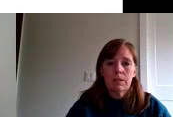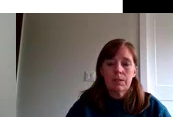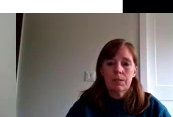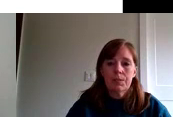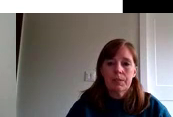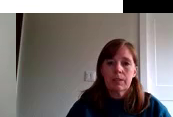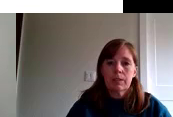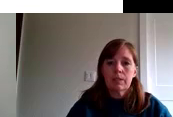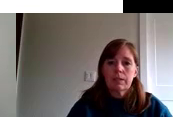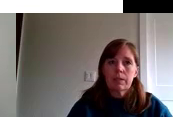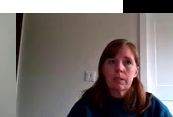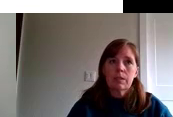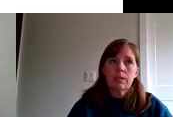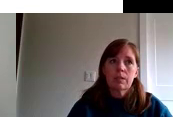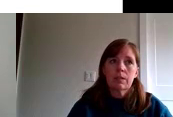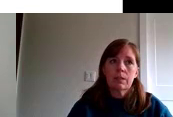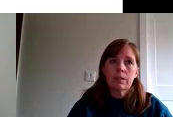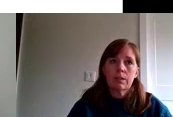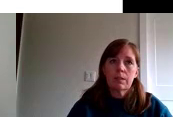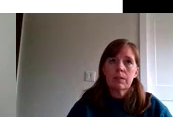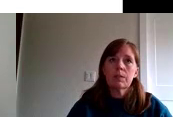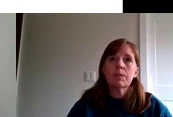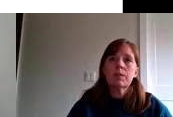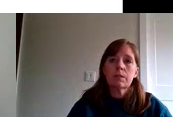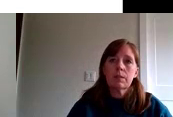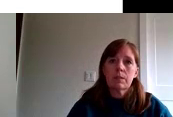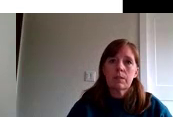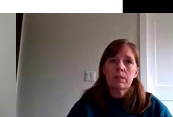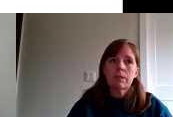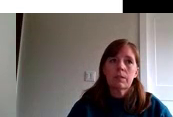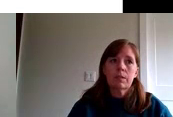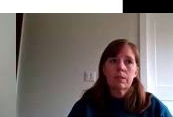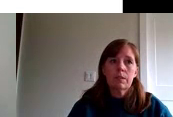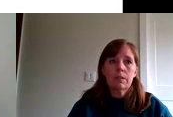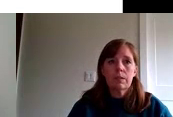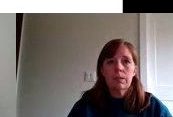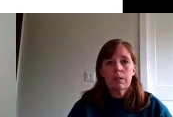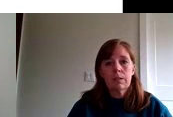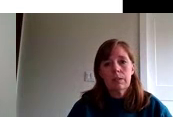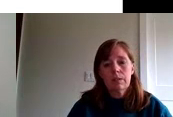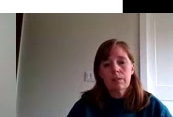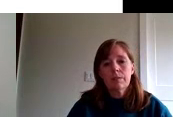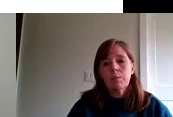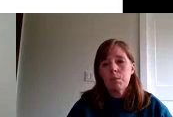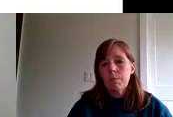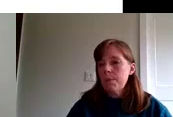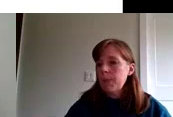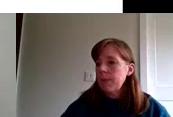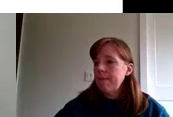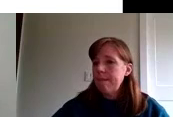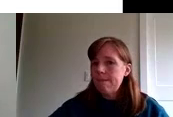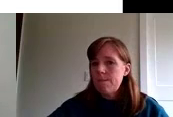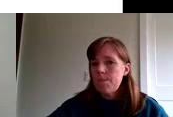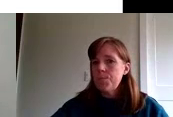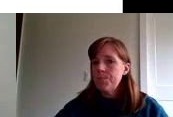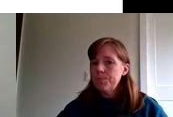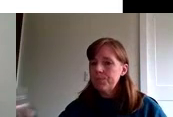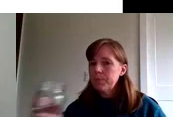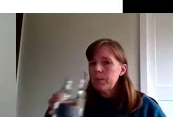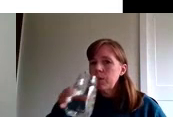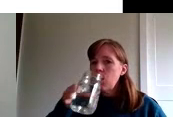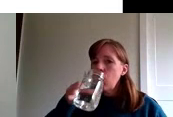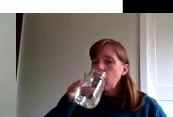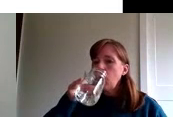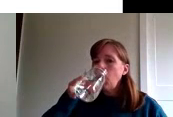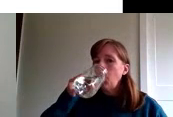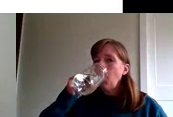lessons and appointments can be really helpful. I've been working just the last couple weeks building a schedule with the whole team